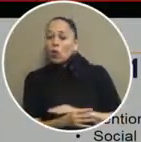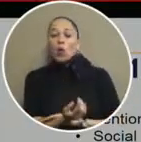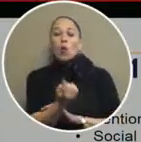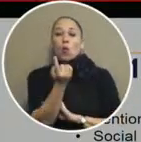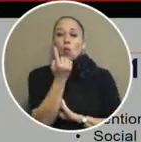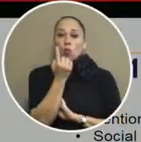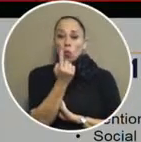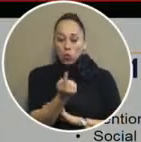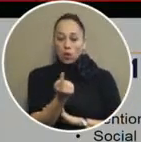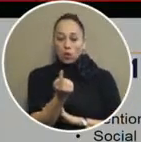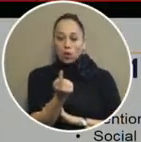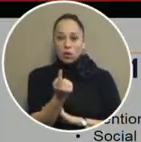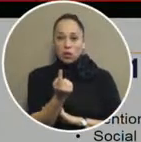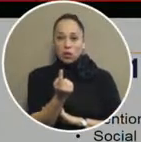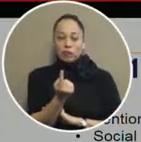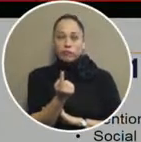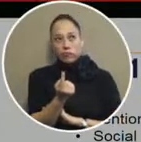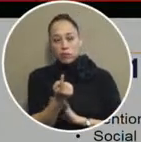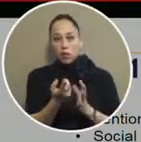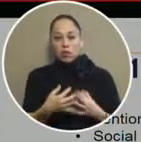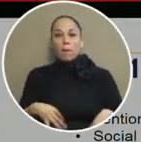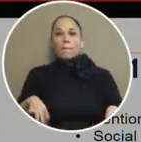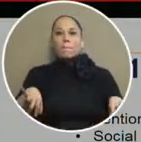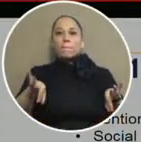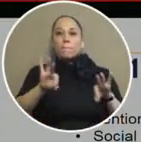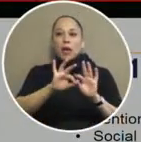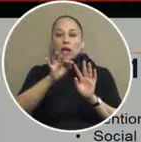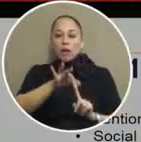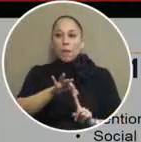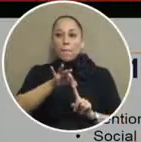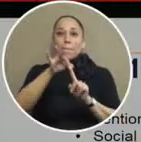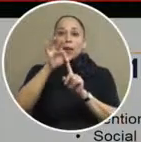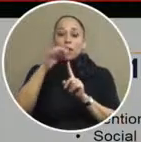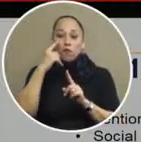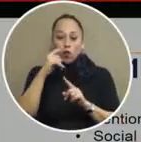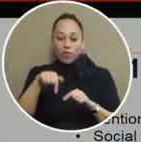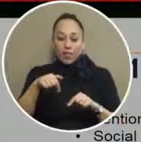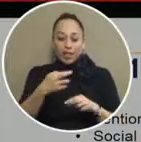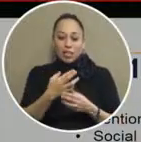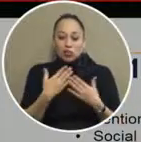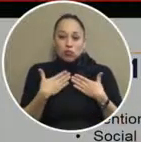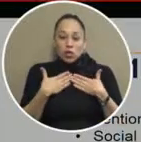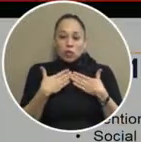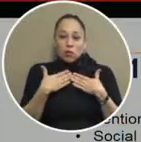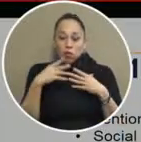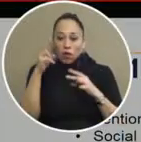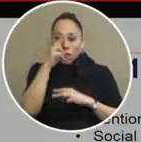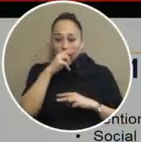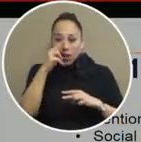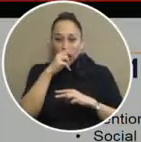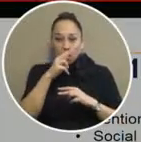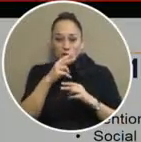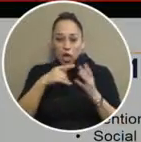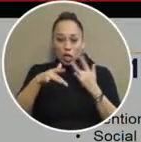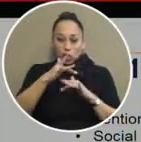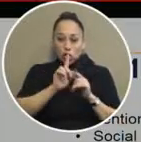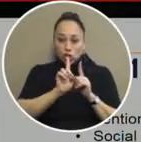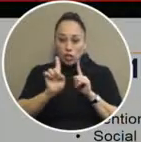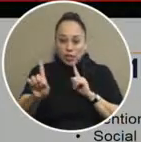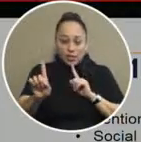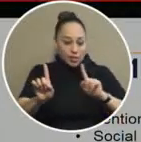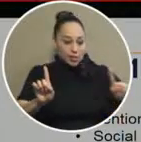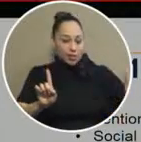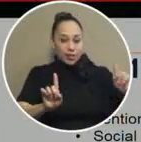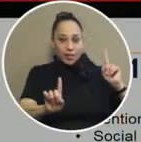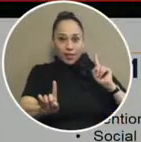the main things that we have against these respiratory viruses is going to be social distancing.